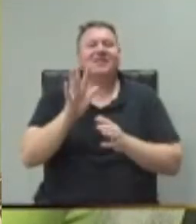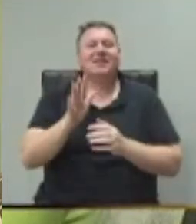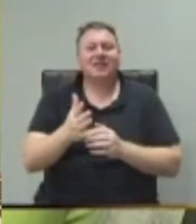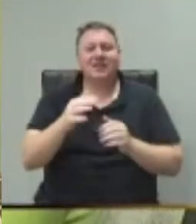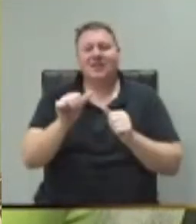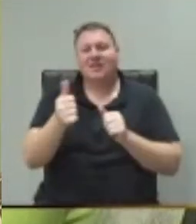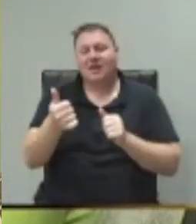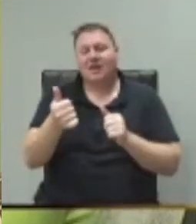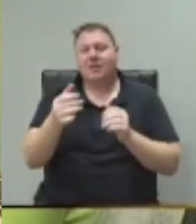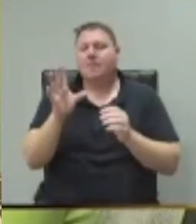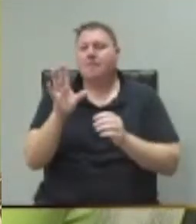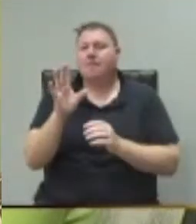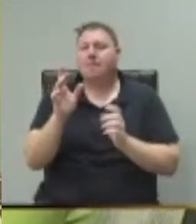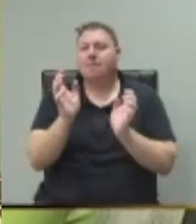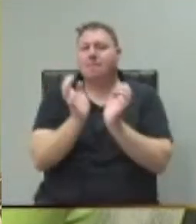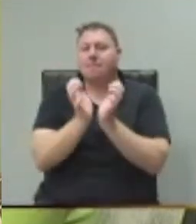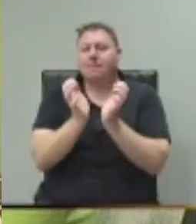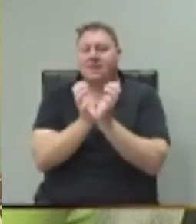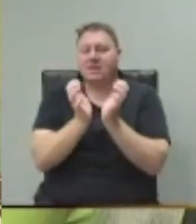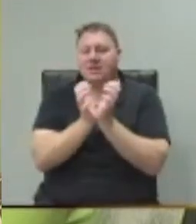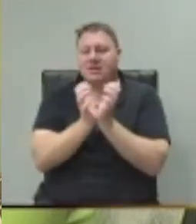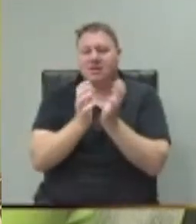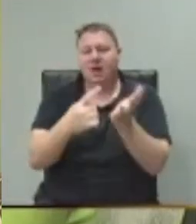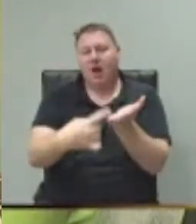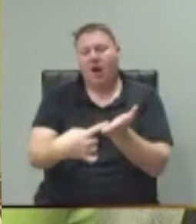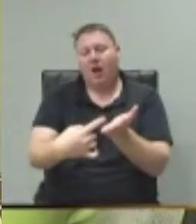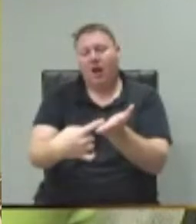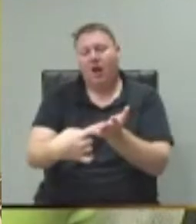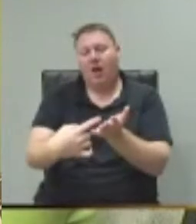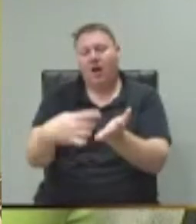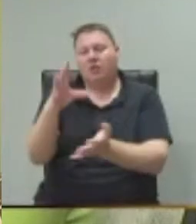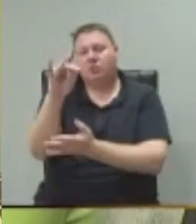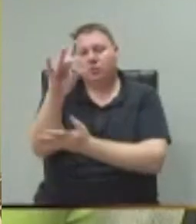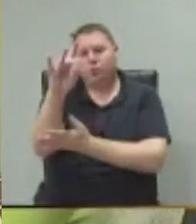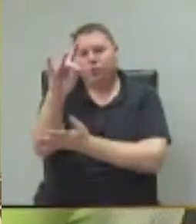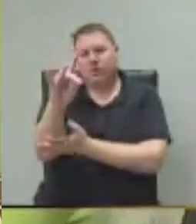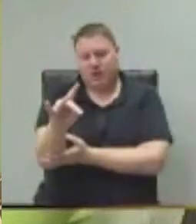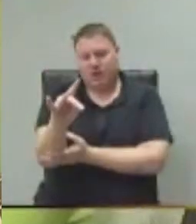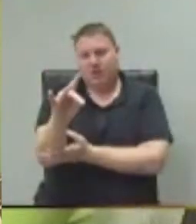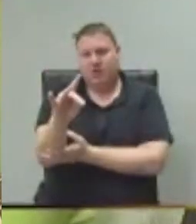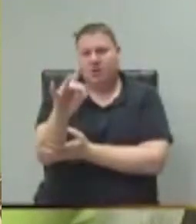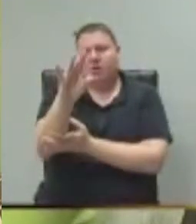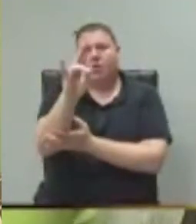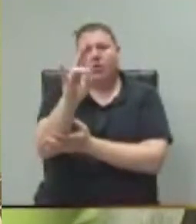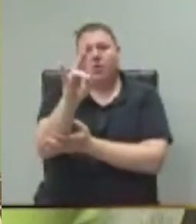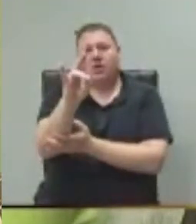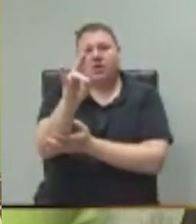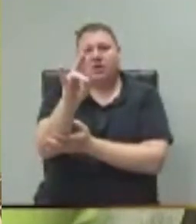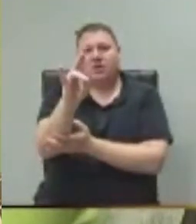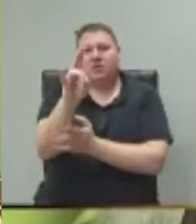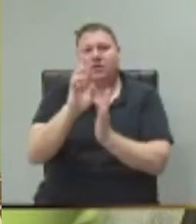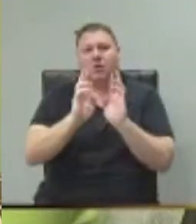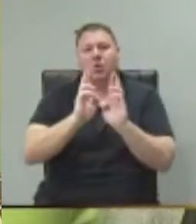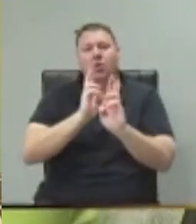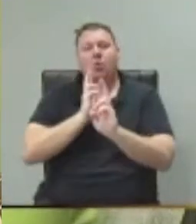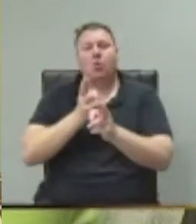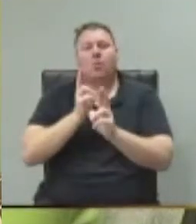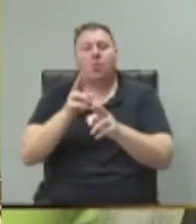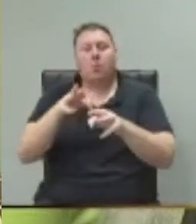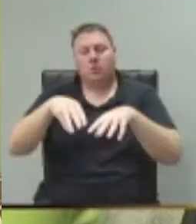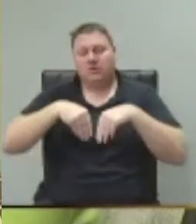we'll meet for deliberations on Tuesday. And Wednesday we'll be adopting our report